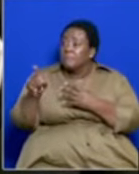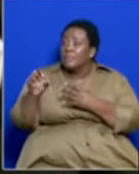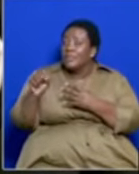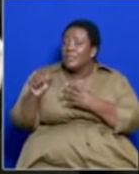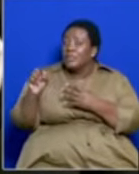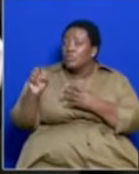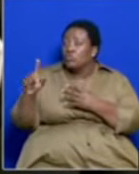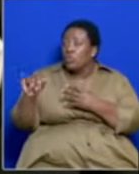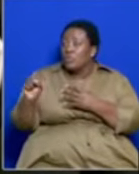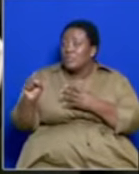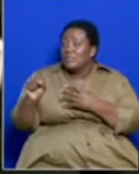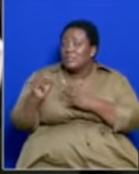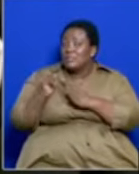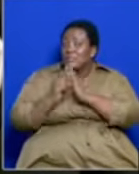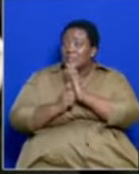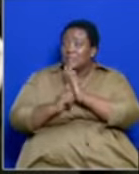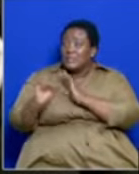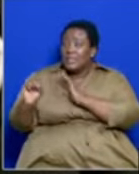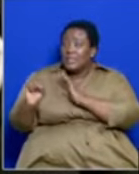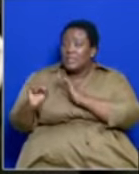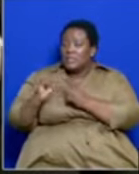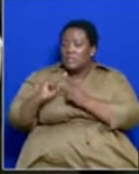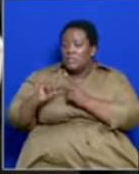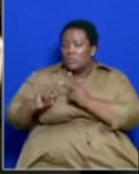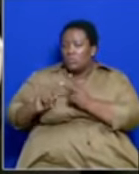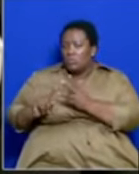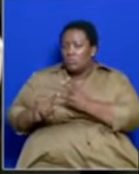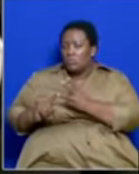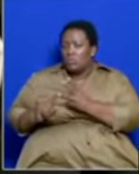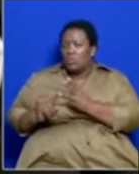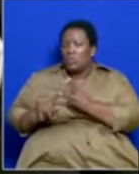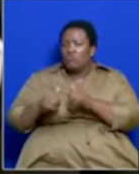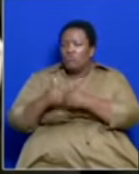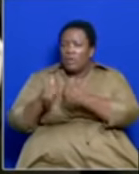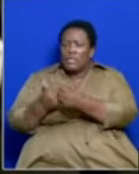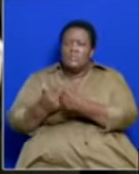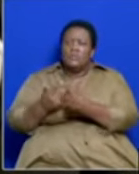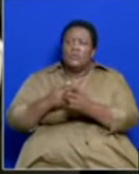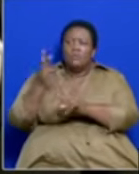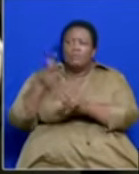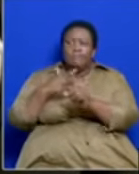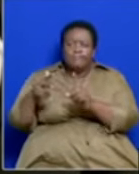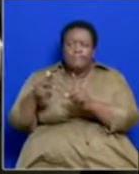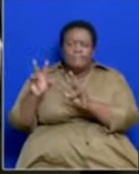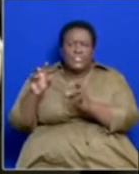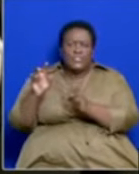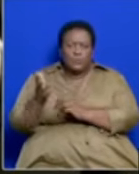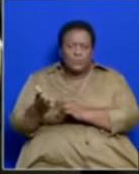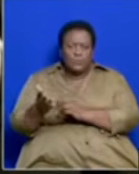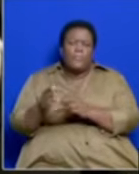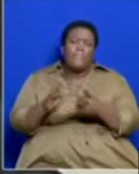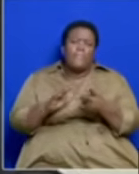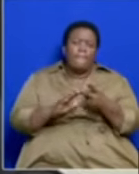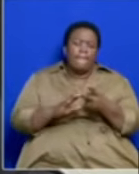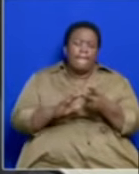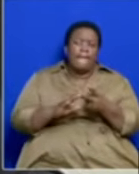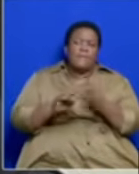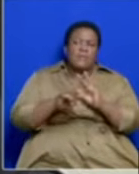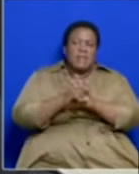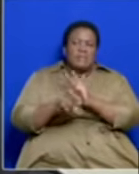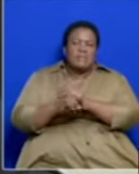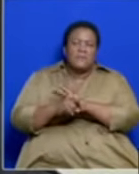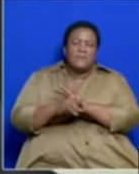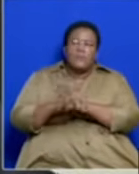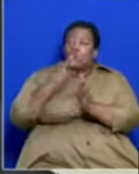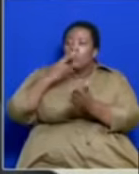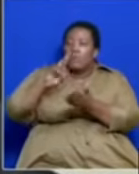Here are the shortcomings or matters that are disciplinable, and we make a negative recommendation that she and